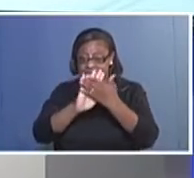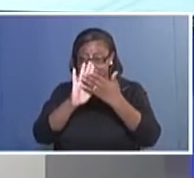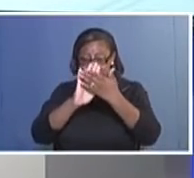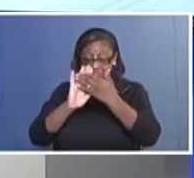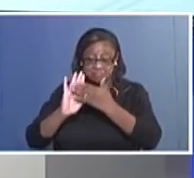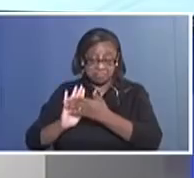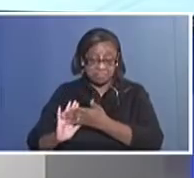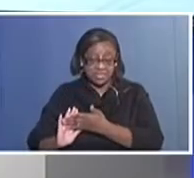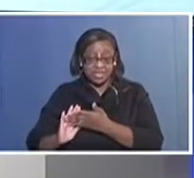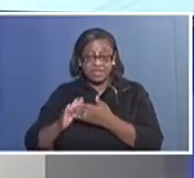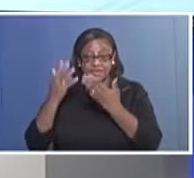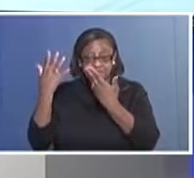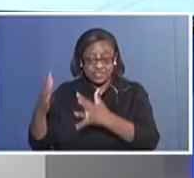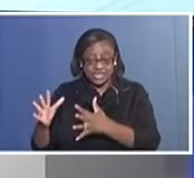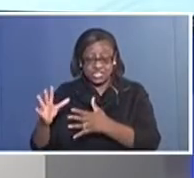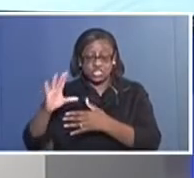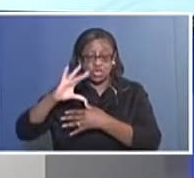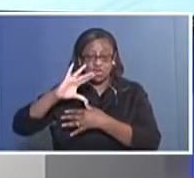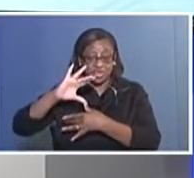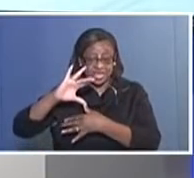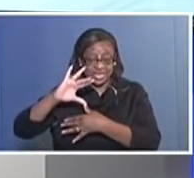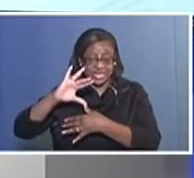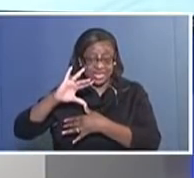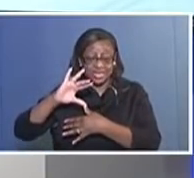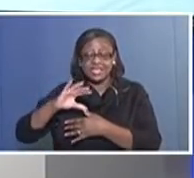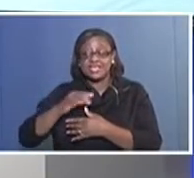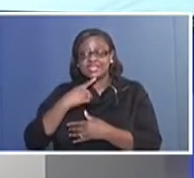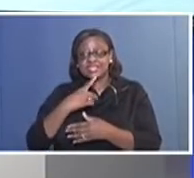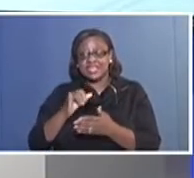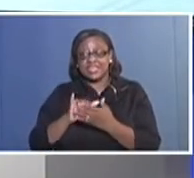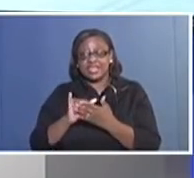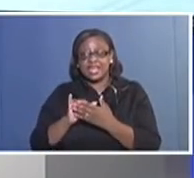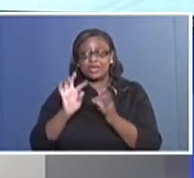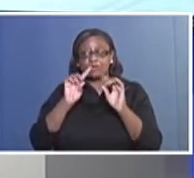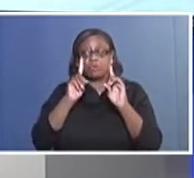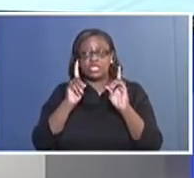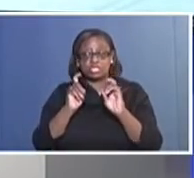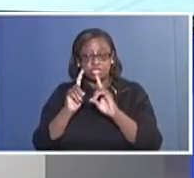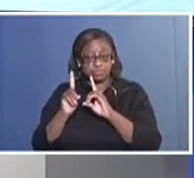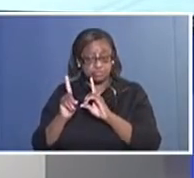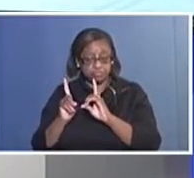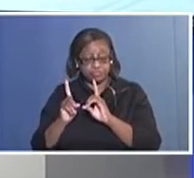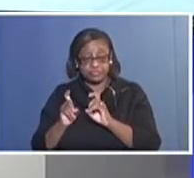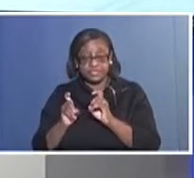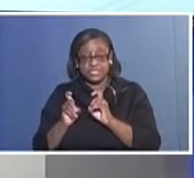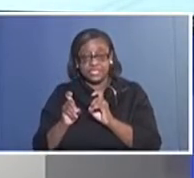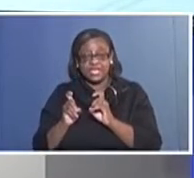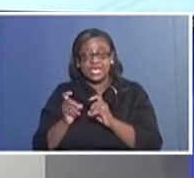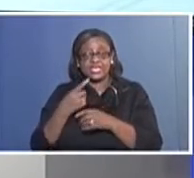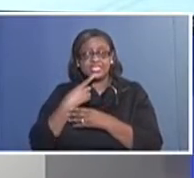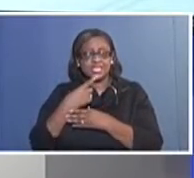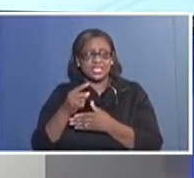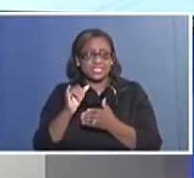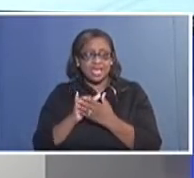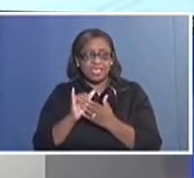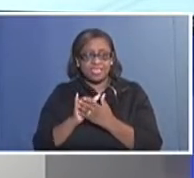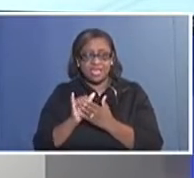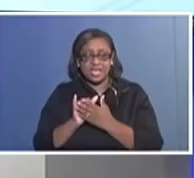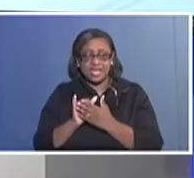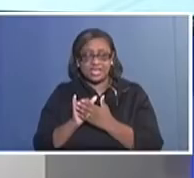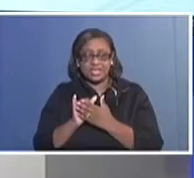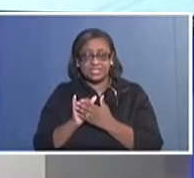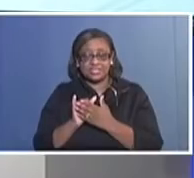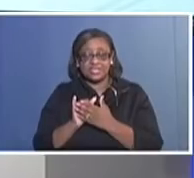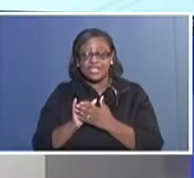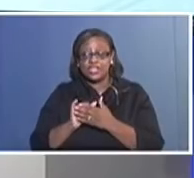restoration after Hurricane Dorian is now in question. Chairman of the Disaster Reconstruction Authority says a financial audit